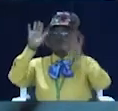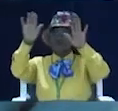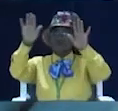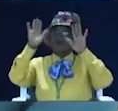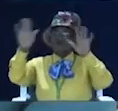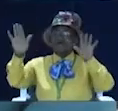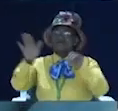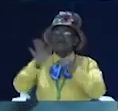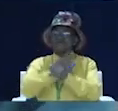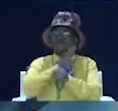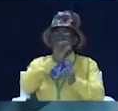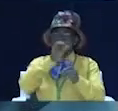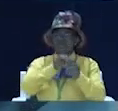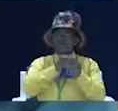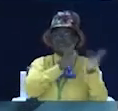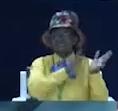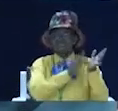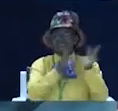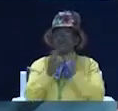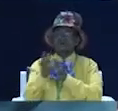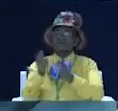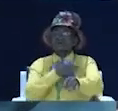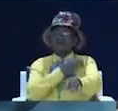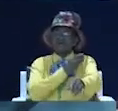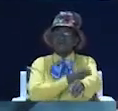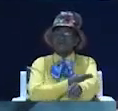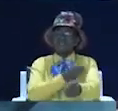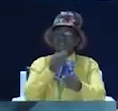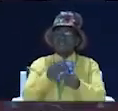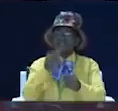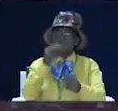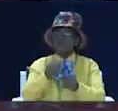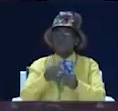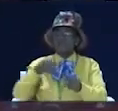In Jesus' mighty name, we have prayed.